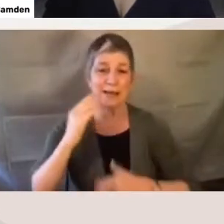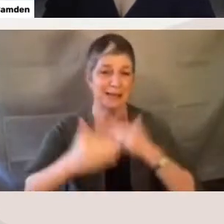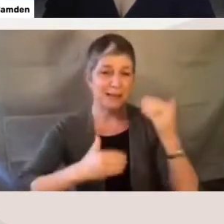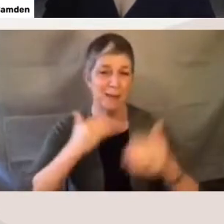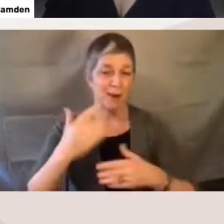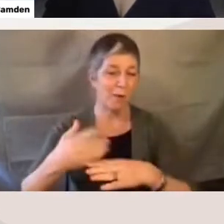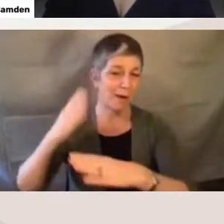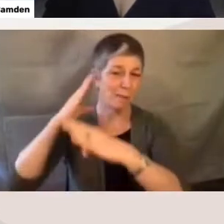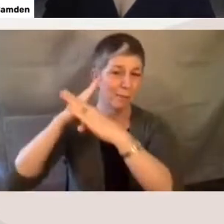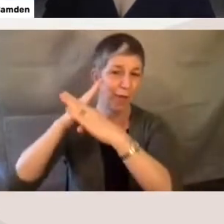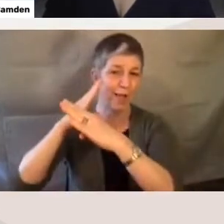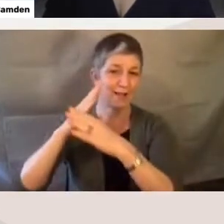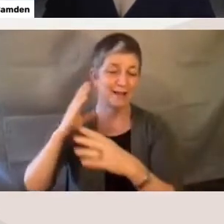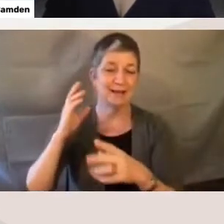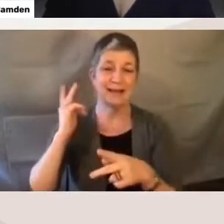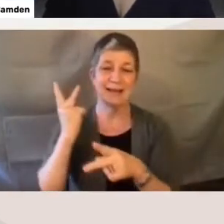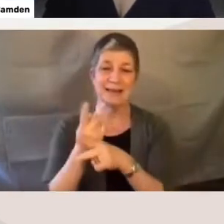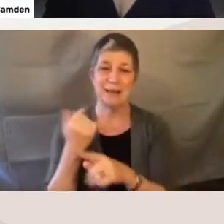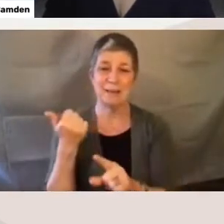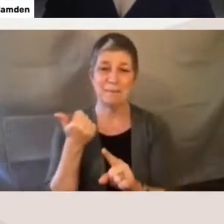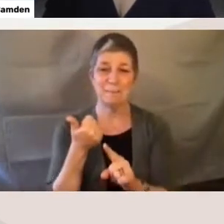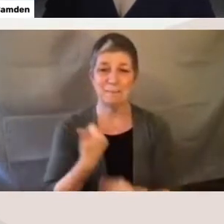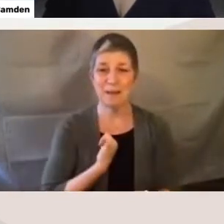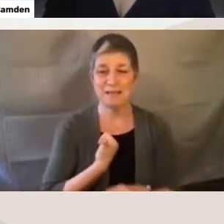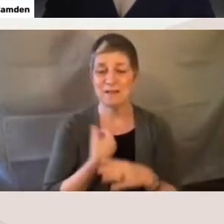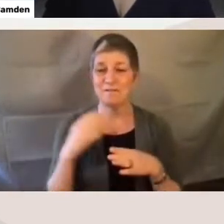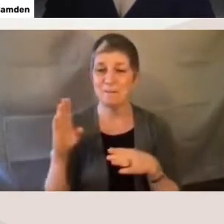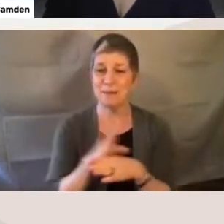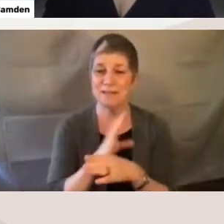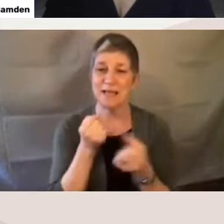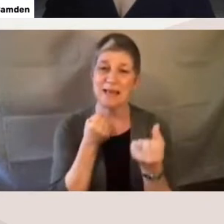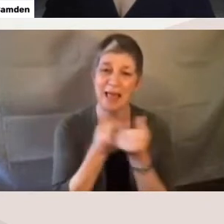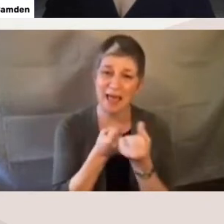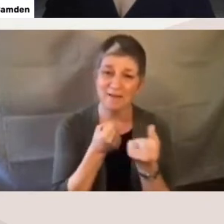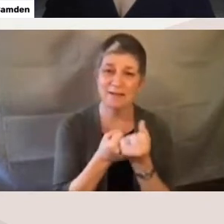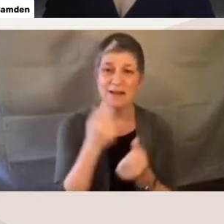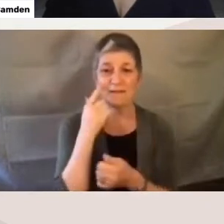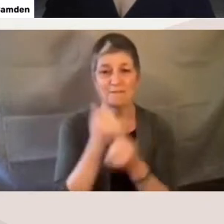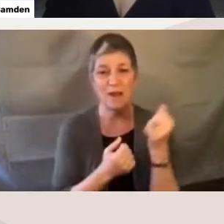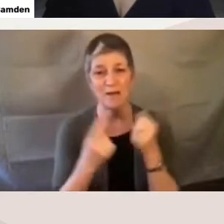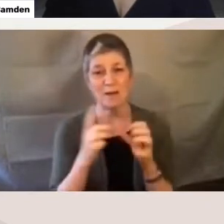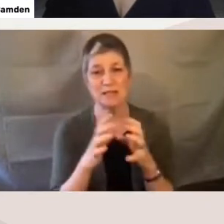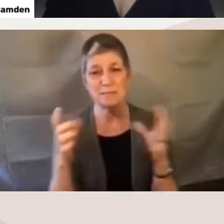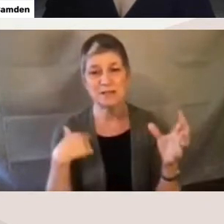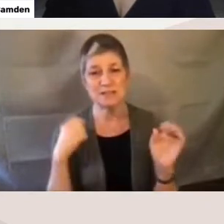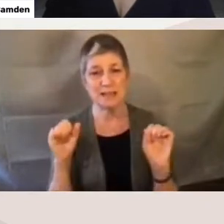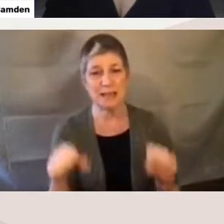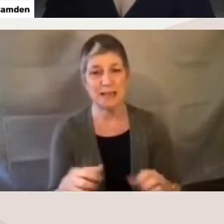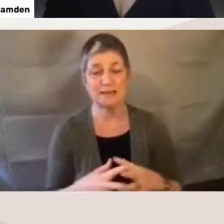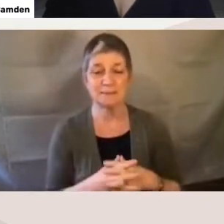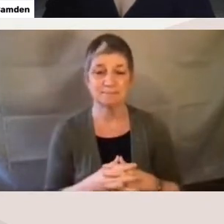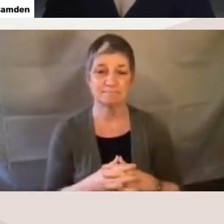it somehow, keep myself busy, and keep on advocating for everyone as much as I can.